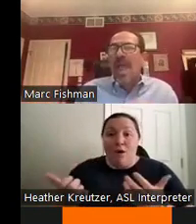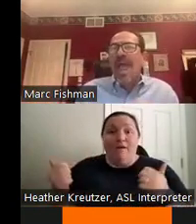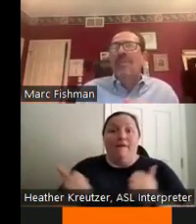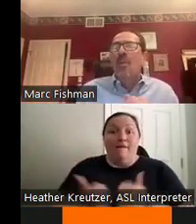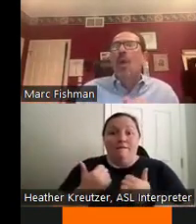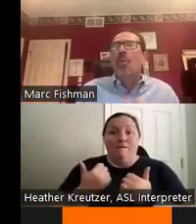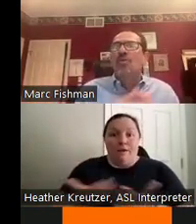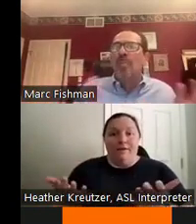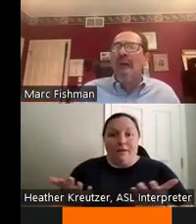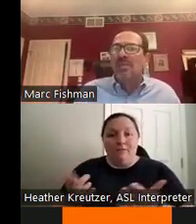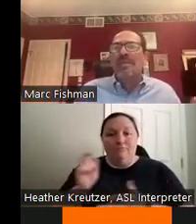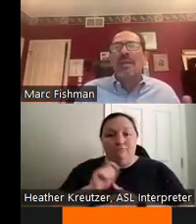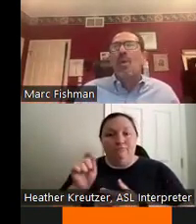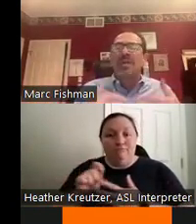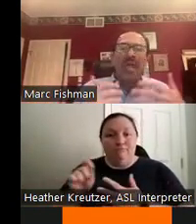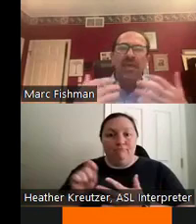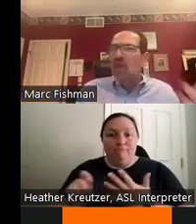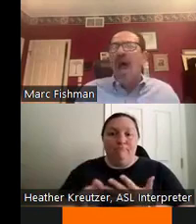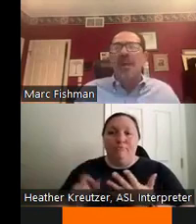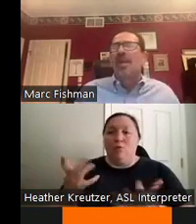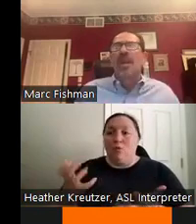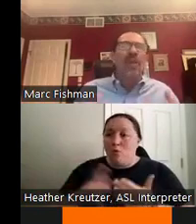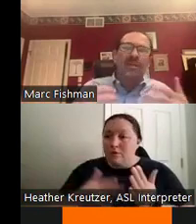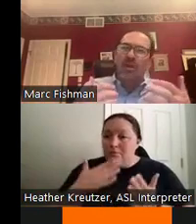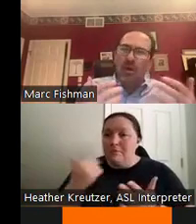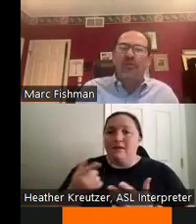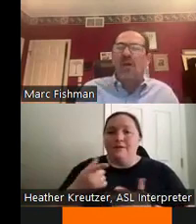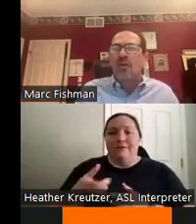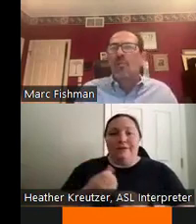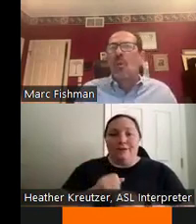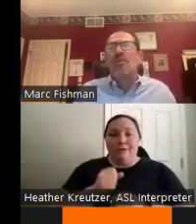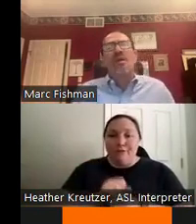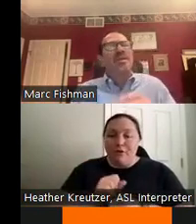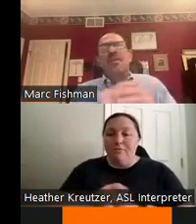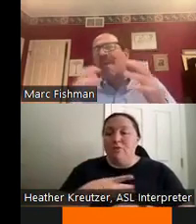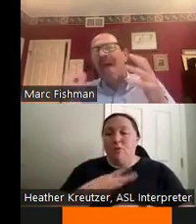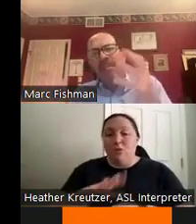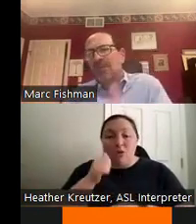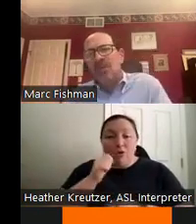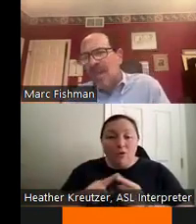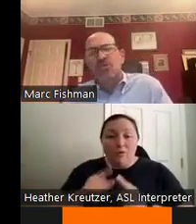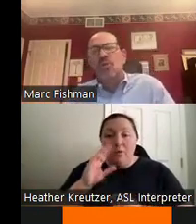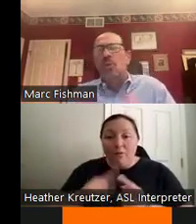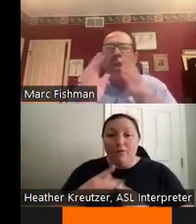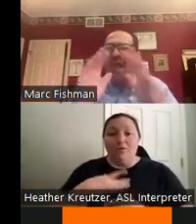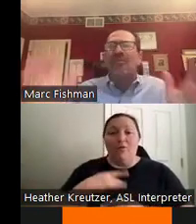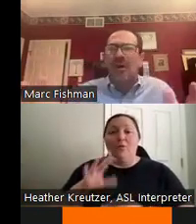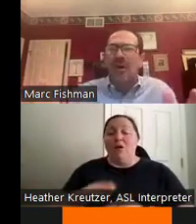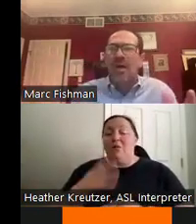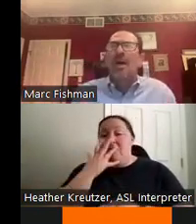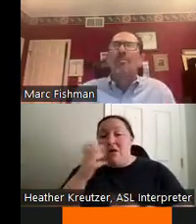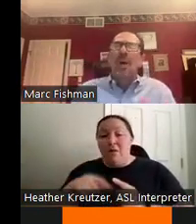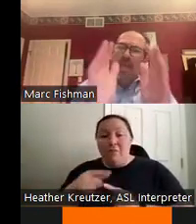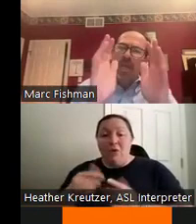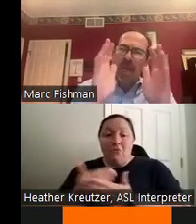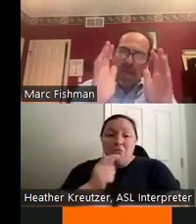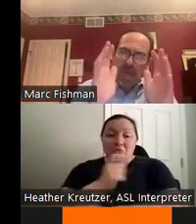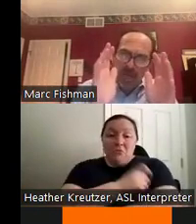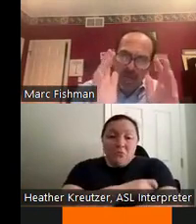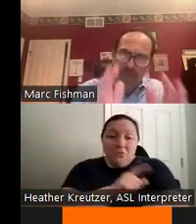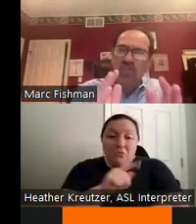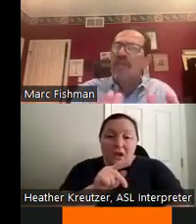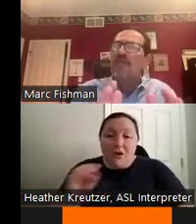everything and they want what's best and they want him to get a job and they don't like the girlfriend or the boyfriend and they're mad about the tattoo or whatever,